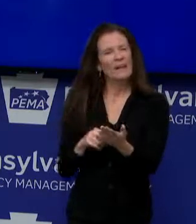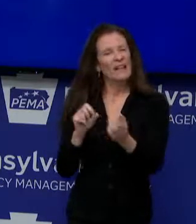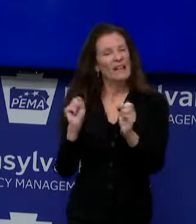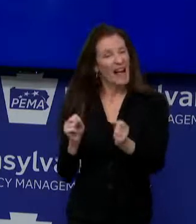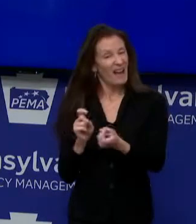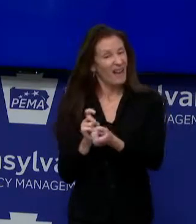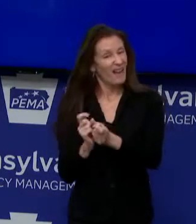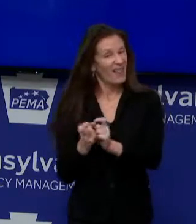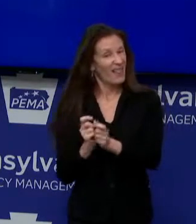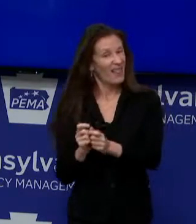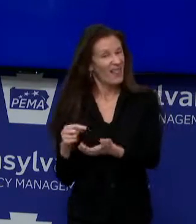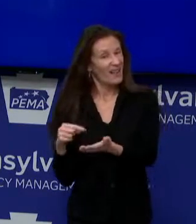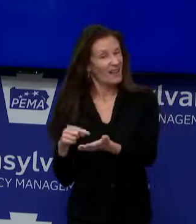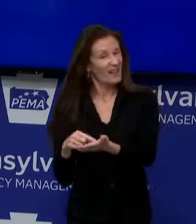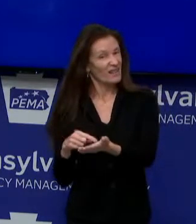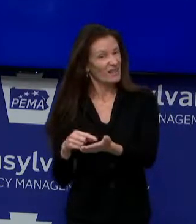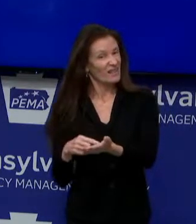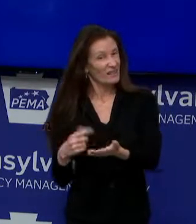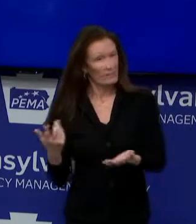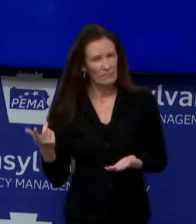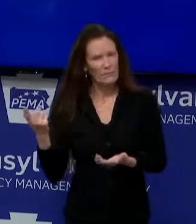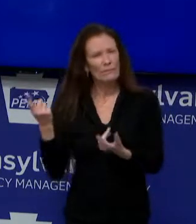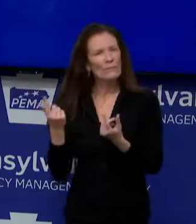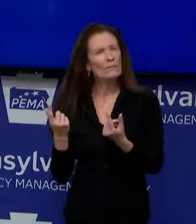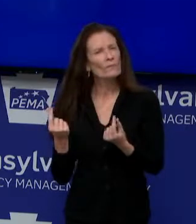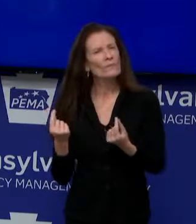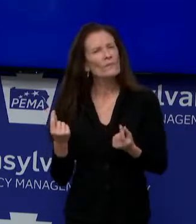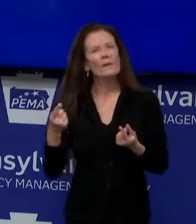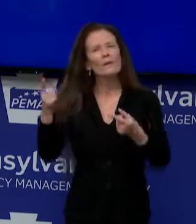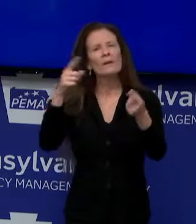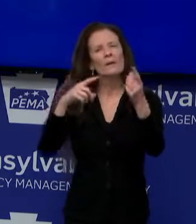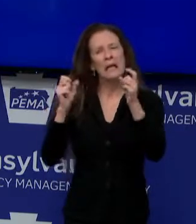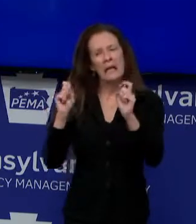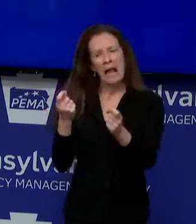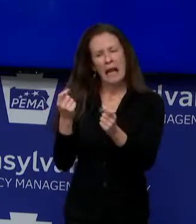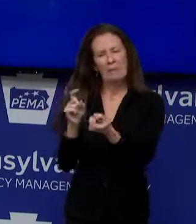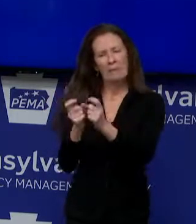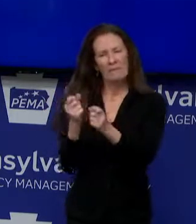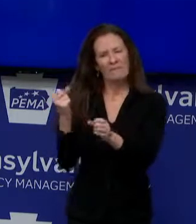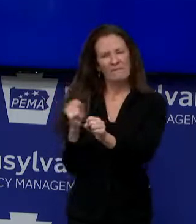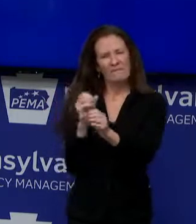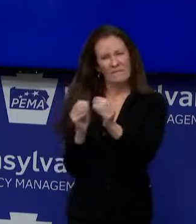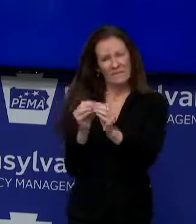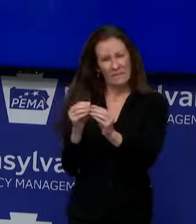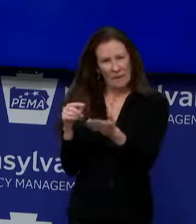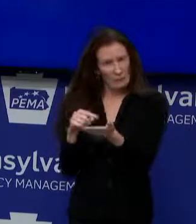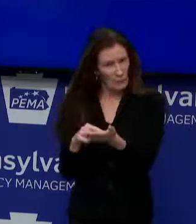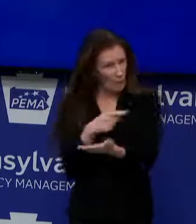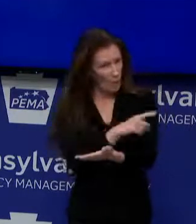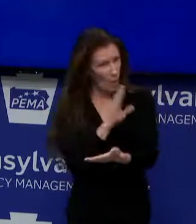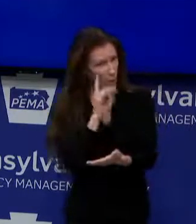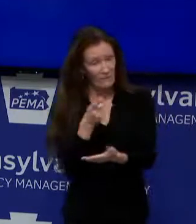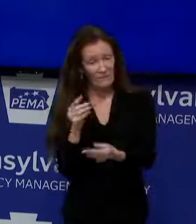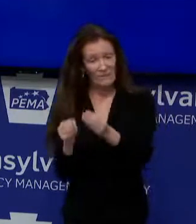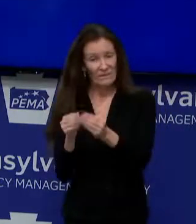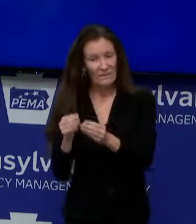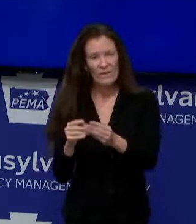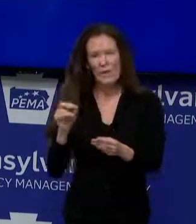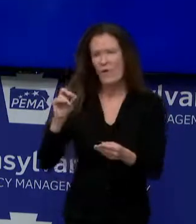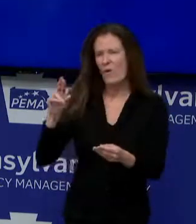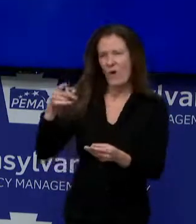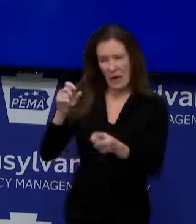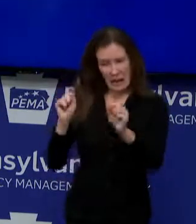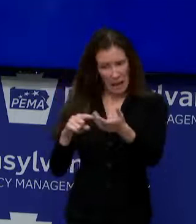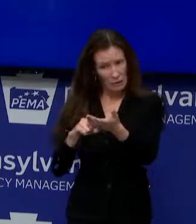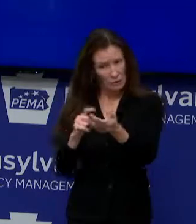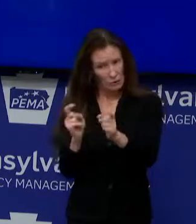considering changing it? And do you support making changes to those details through legislation? Do you think these kinds of changes would